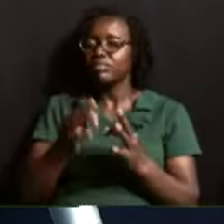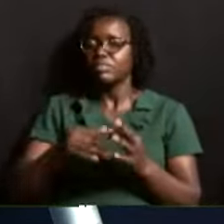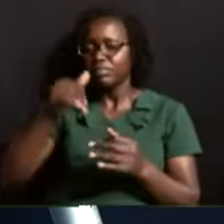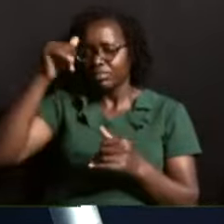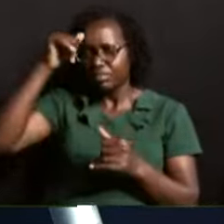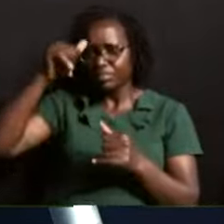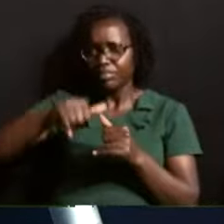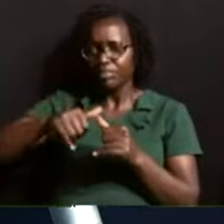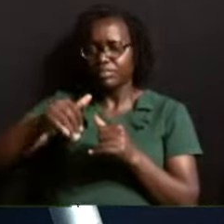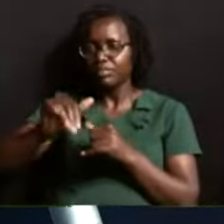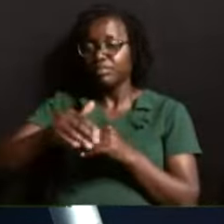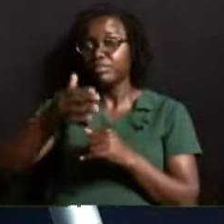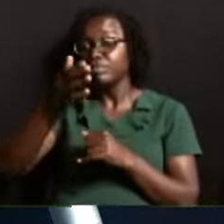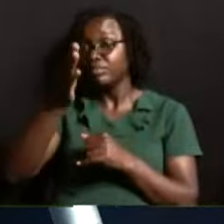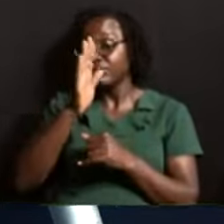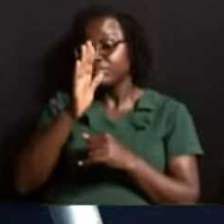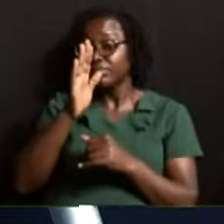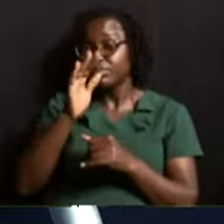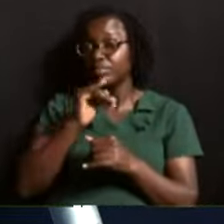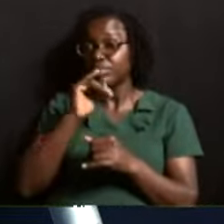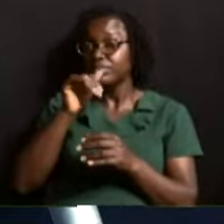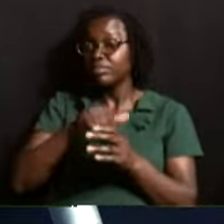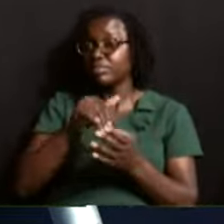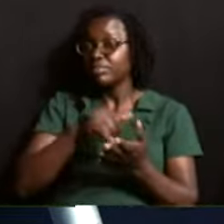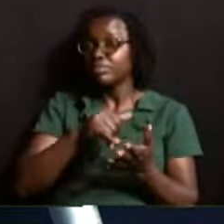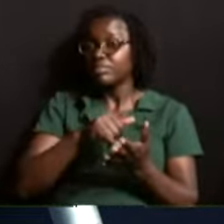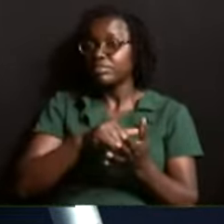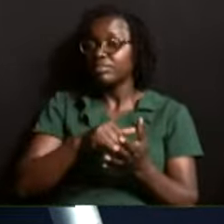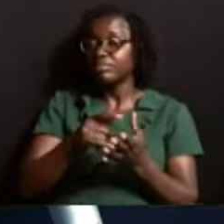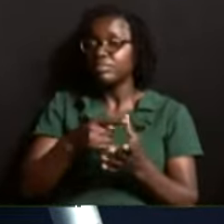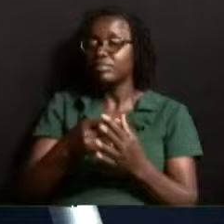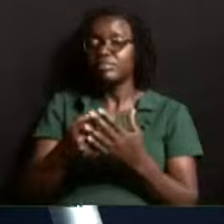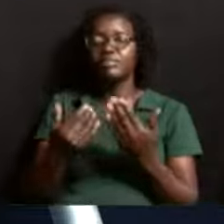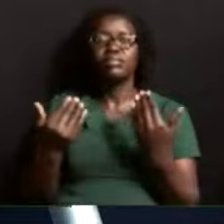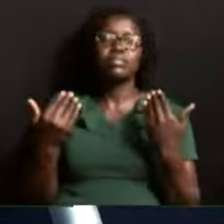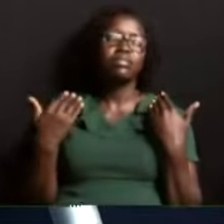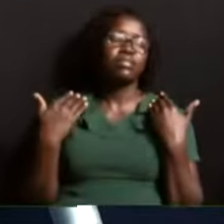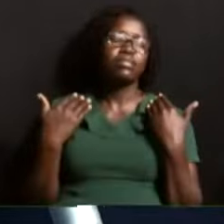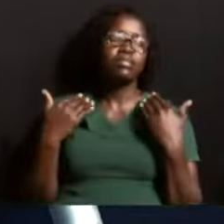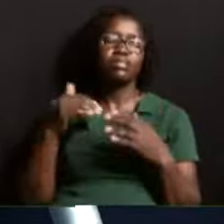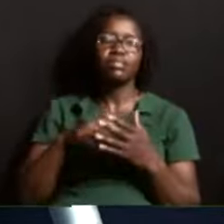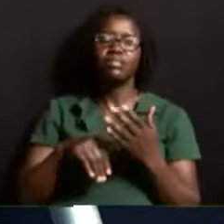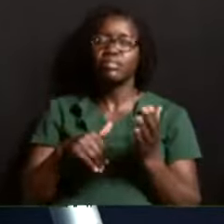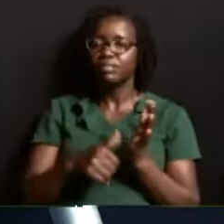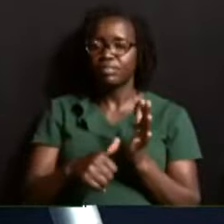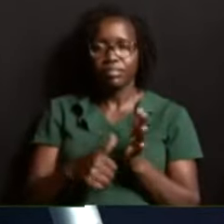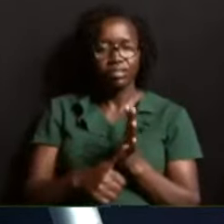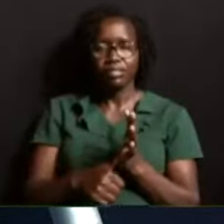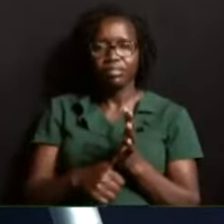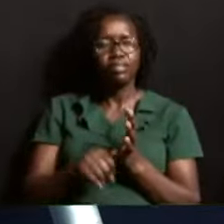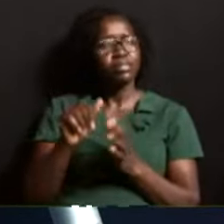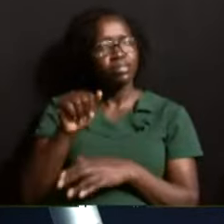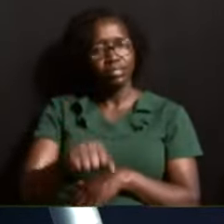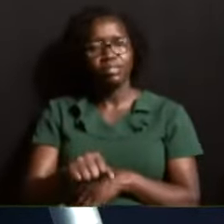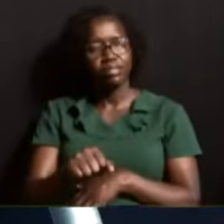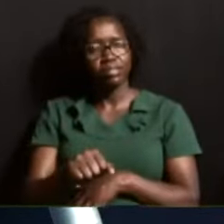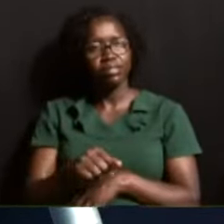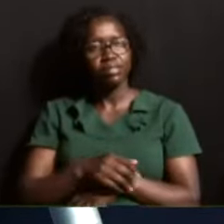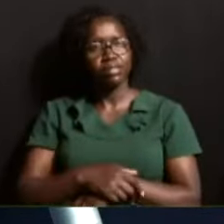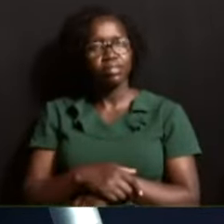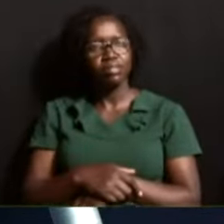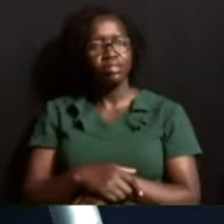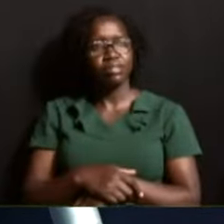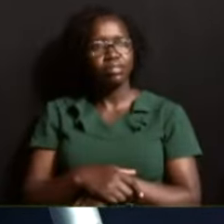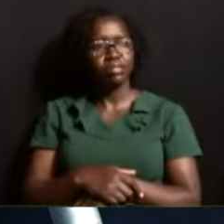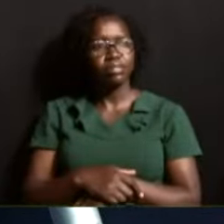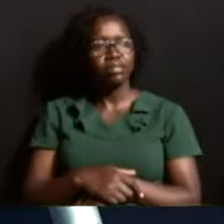remember that God is in it, you can sleep in the midst of a storm. You can. But we